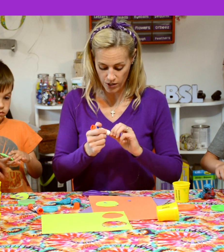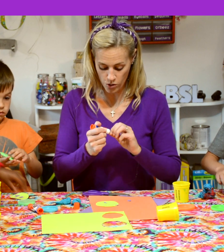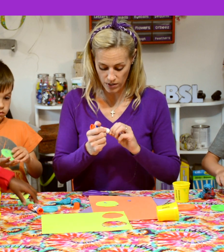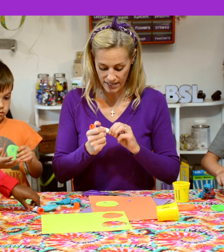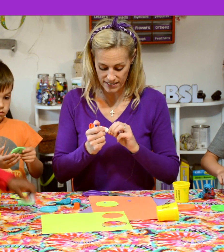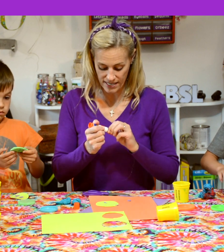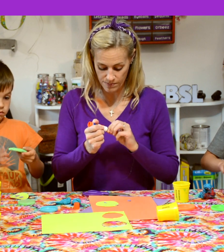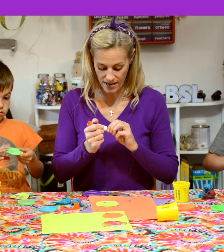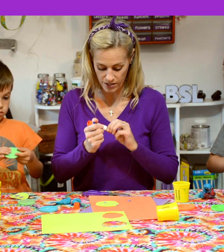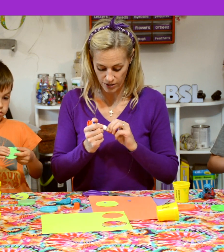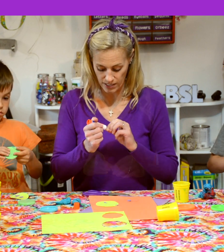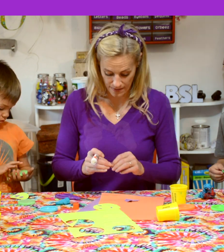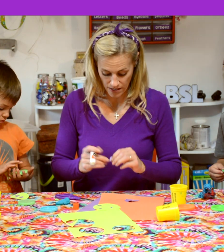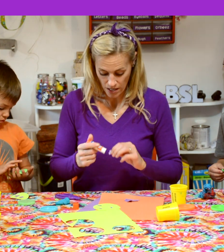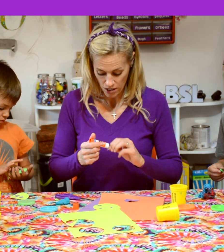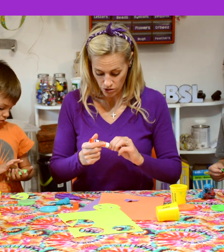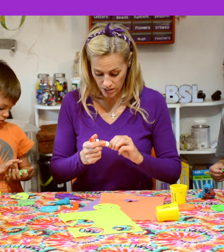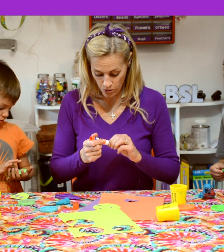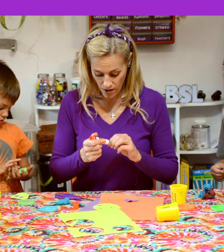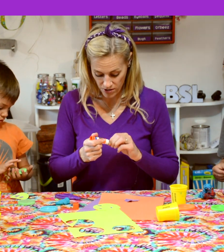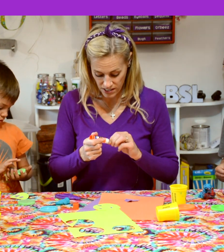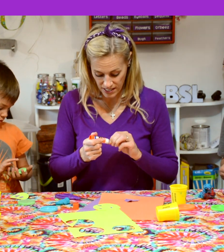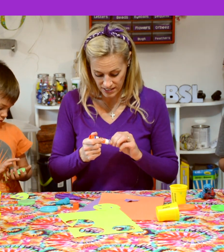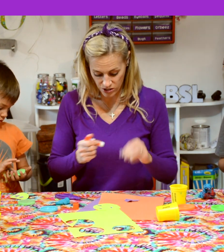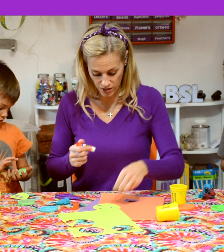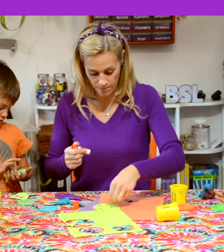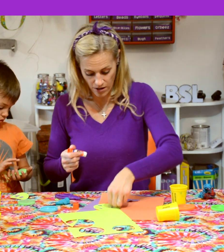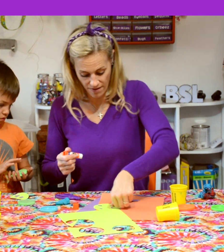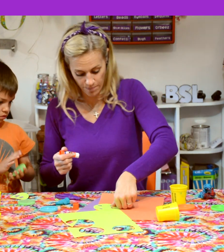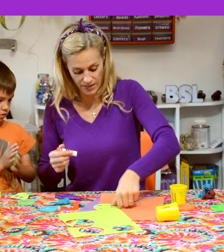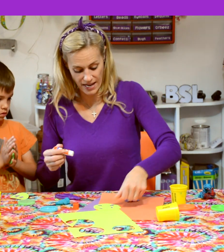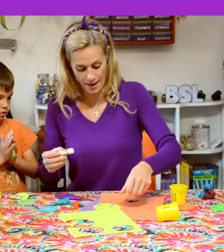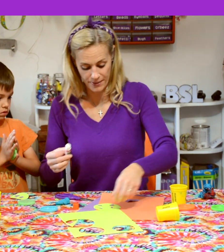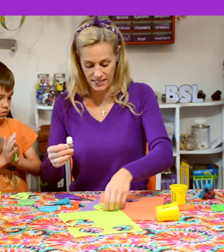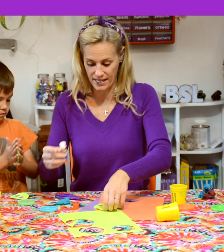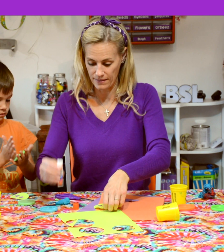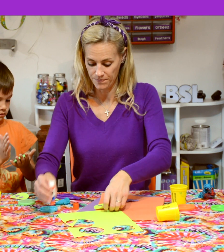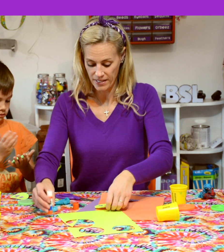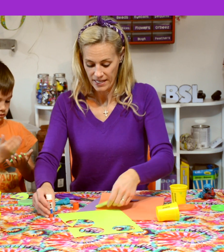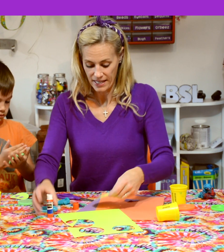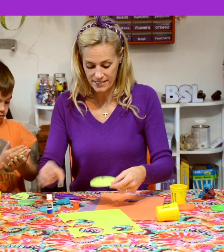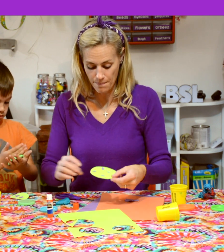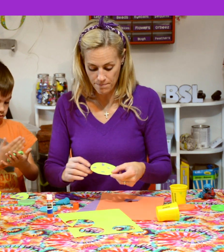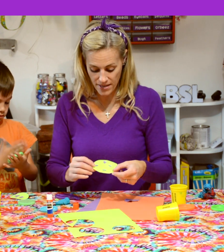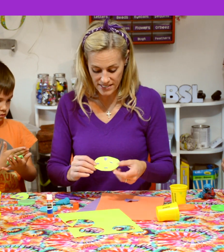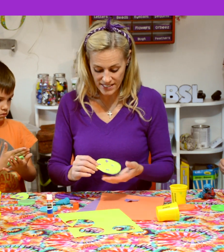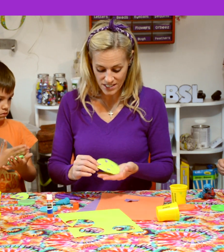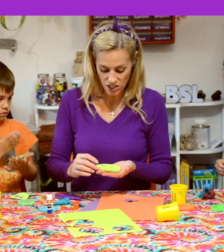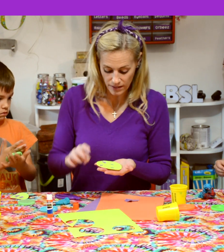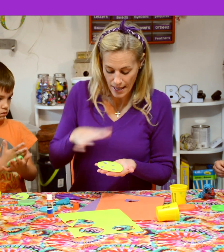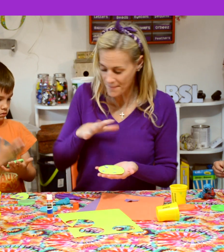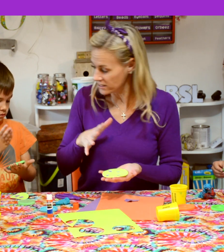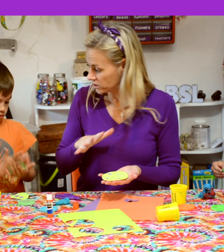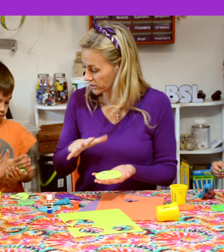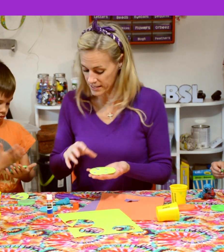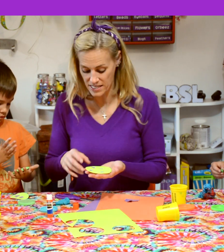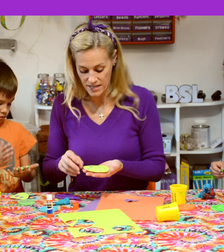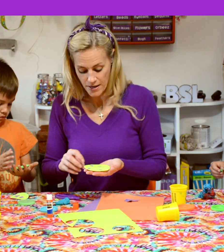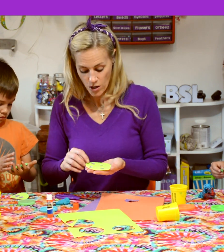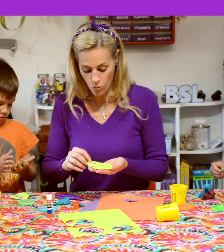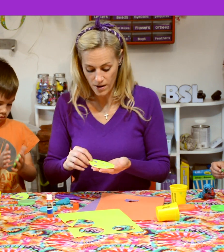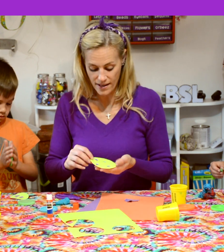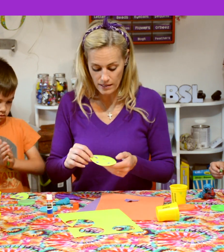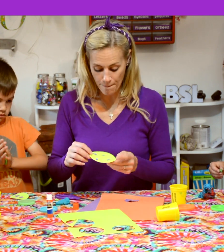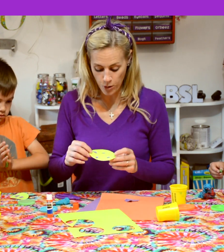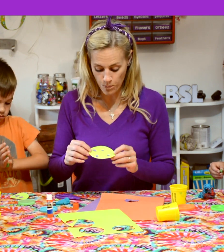And I'm wondering who would like to taste my cookie. So whoever's going to get this cookie, better have a big appetite. It's a mintish lemon cookie